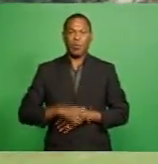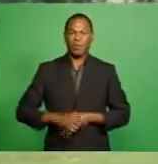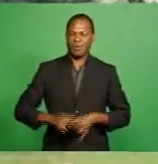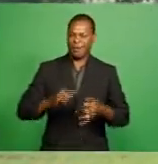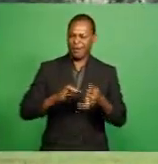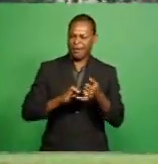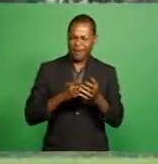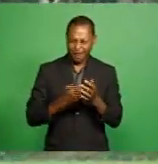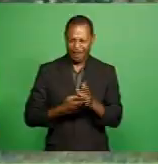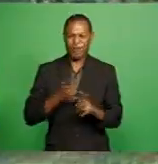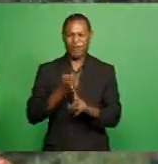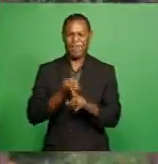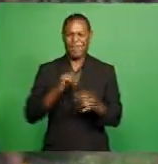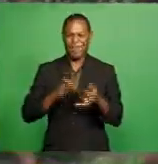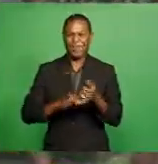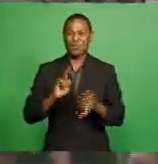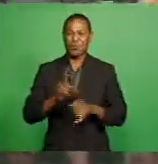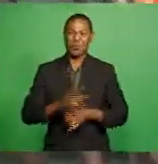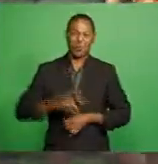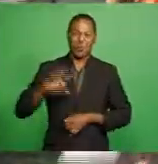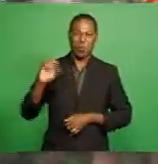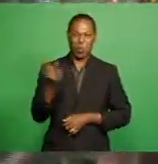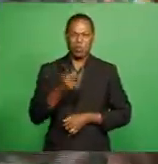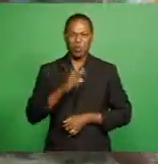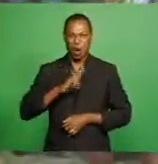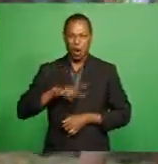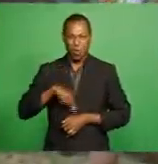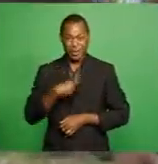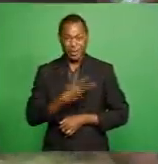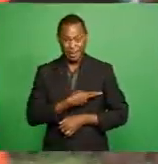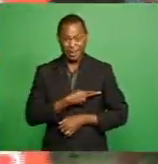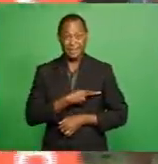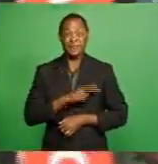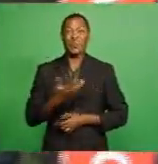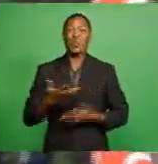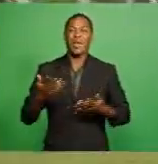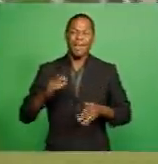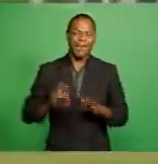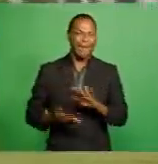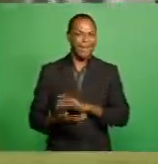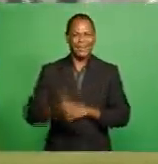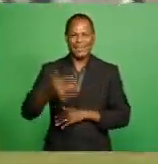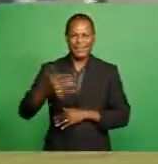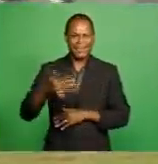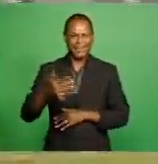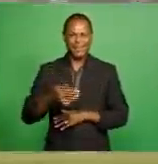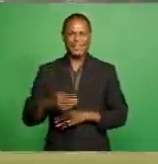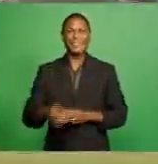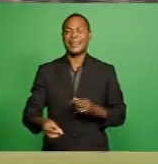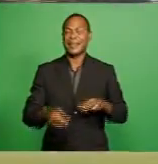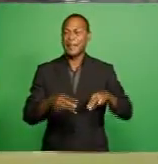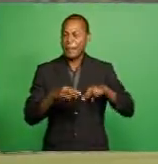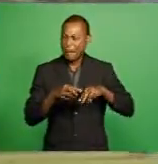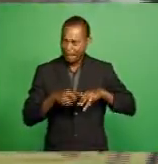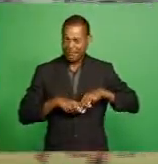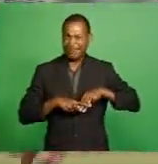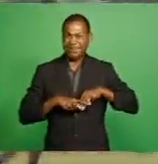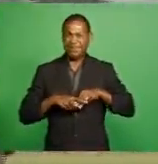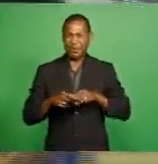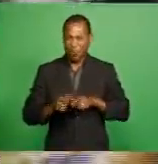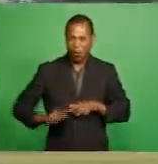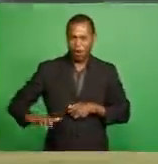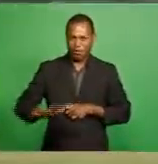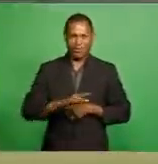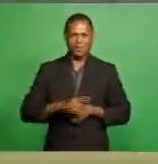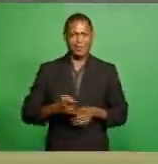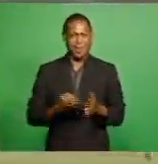School 52-0 in their under-19 clash at the St. Marcelin Primary School grounds in Watuanga. RKS never